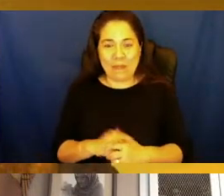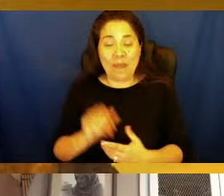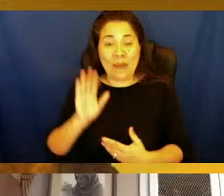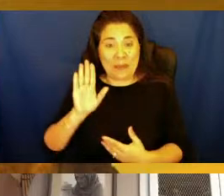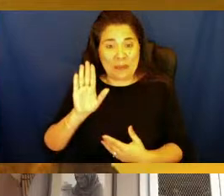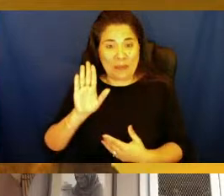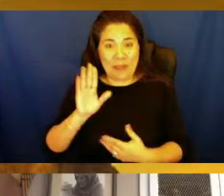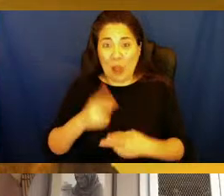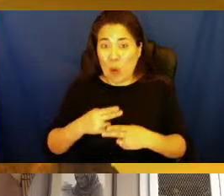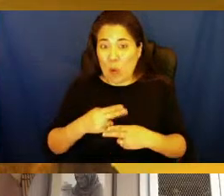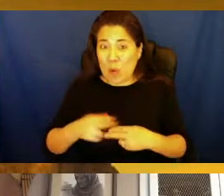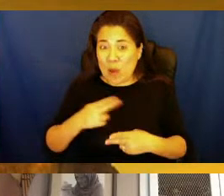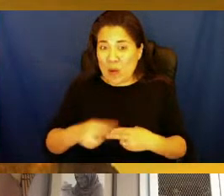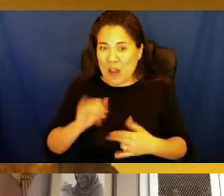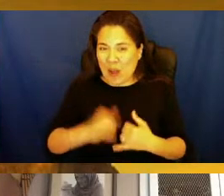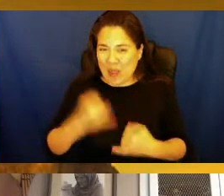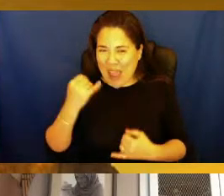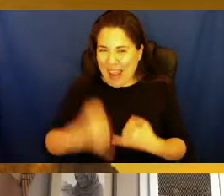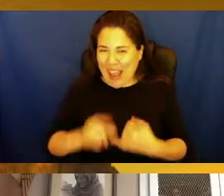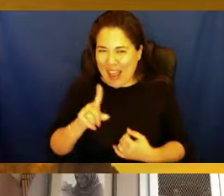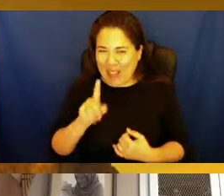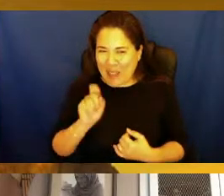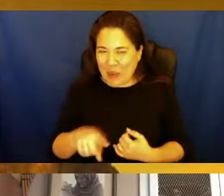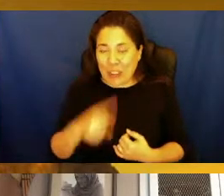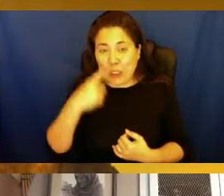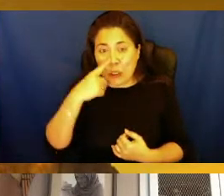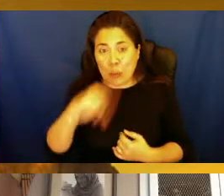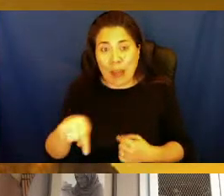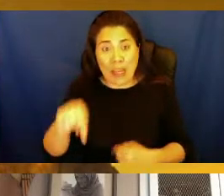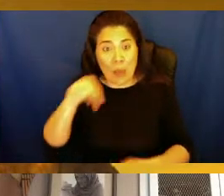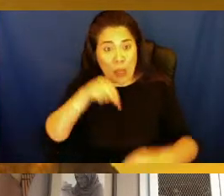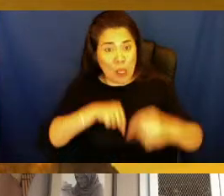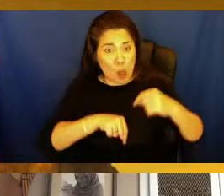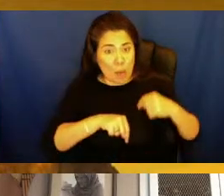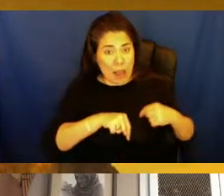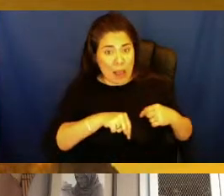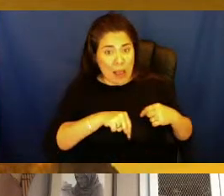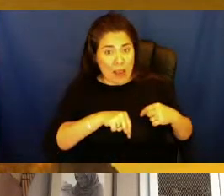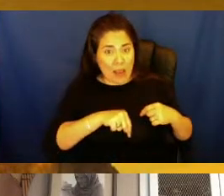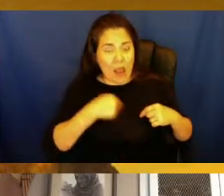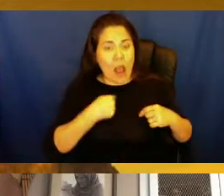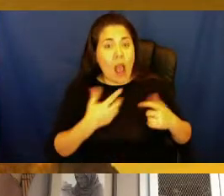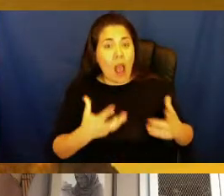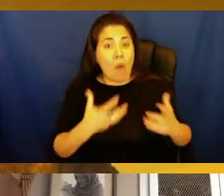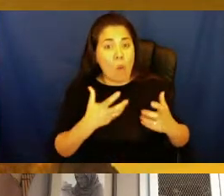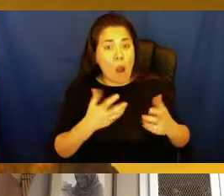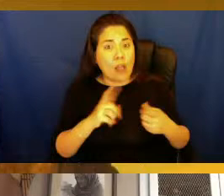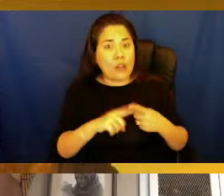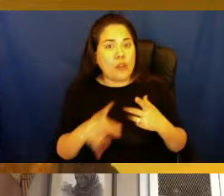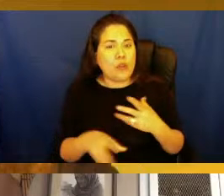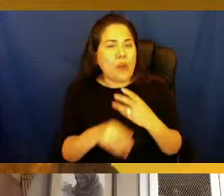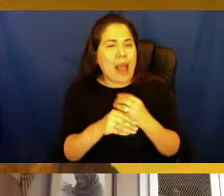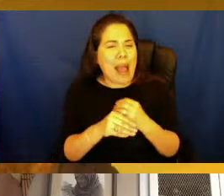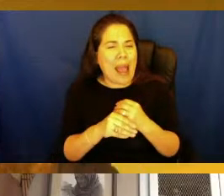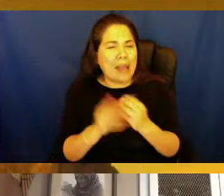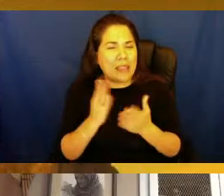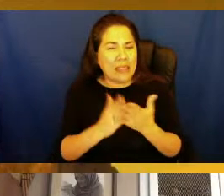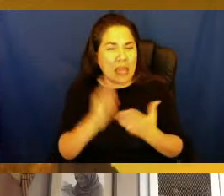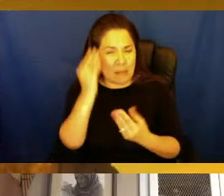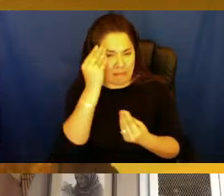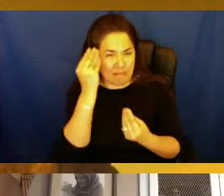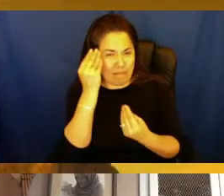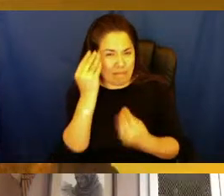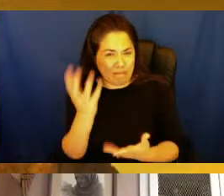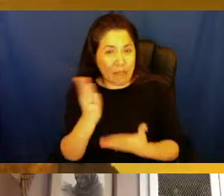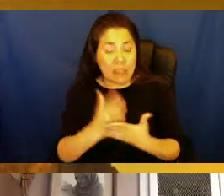Real quick on that last question, if we can go back to it. I kind of wanted just to add a little input on what